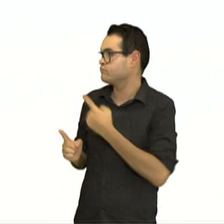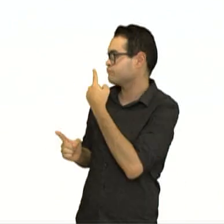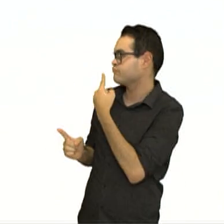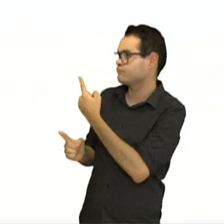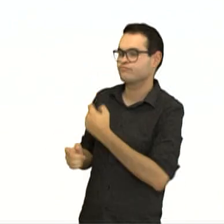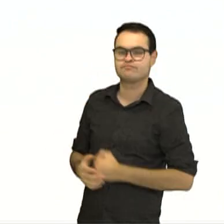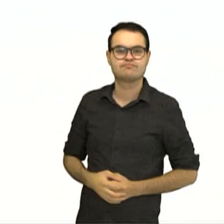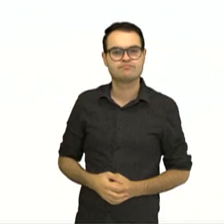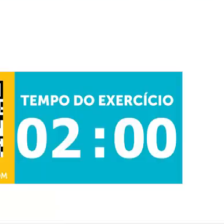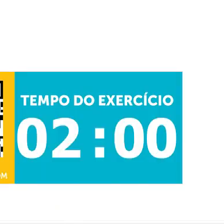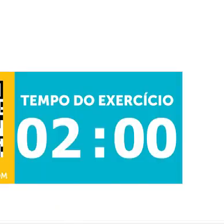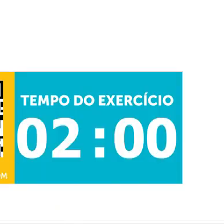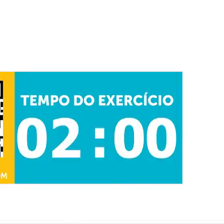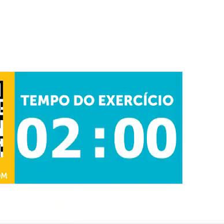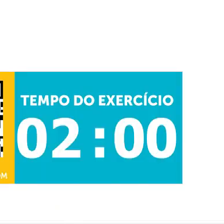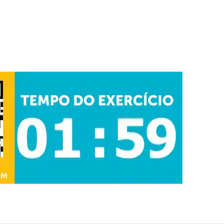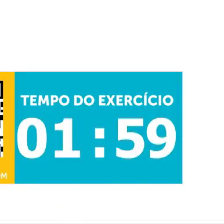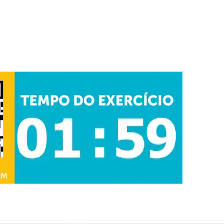contractions.